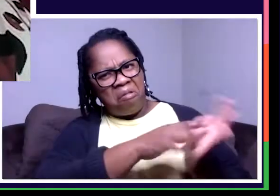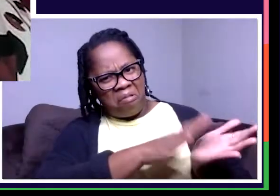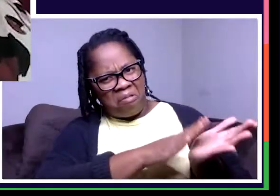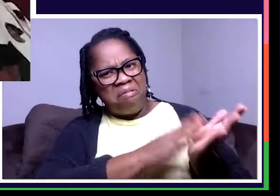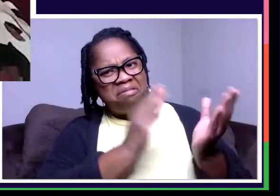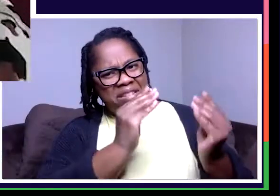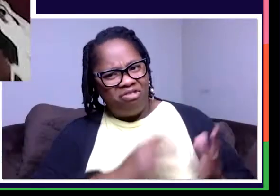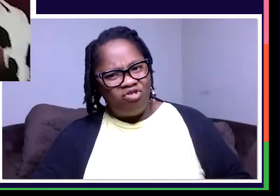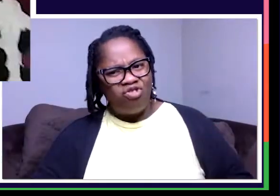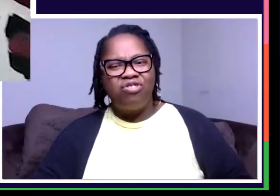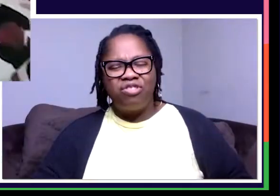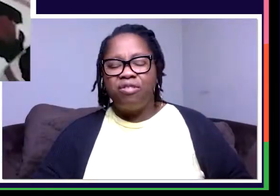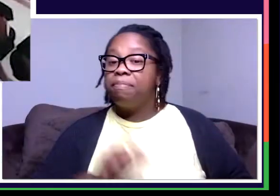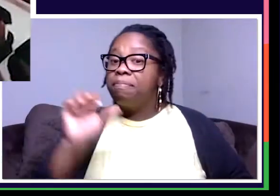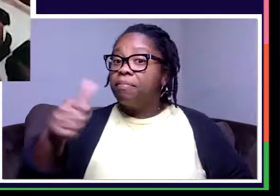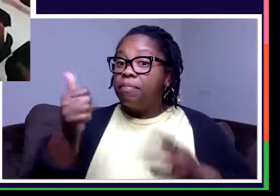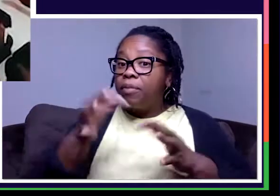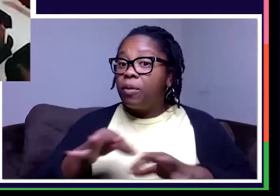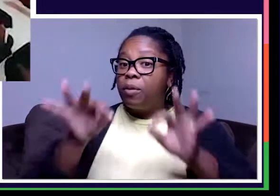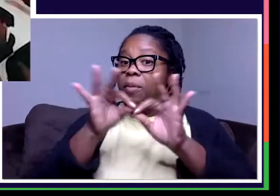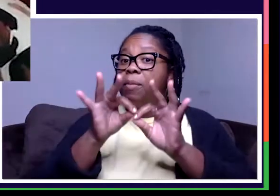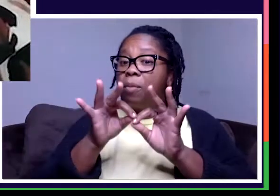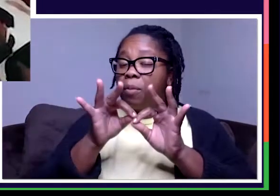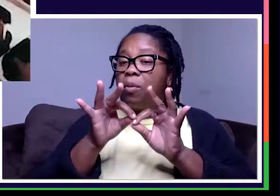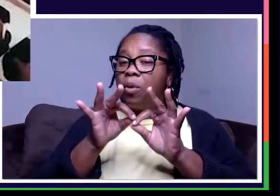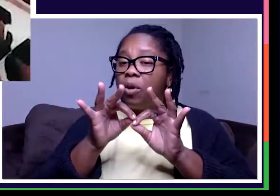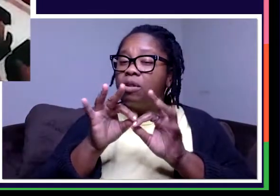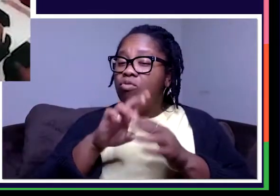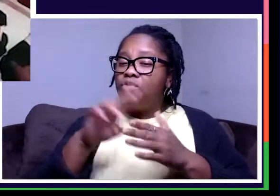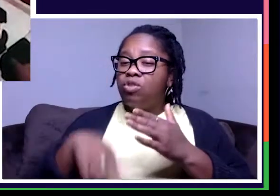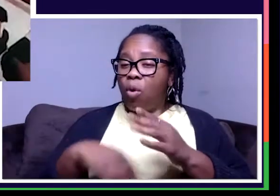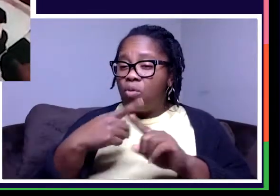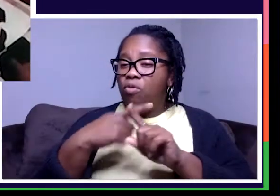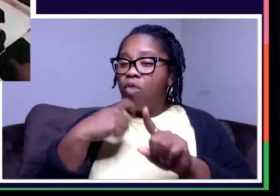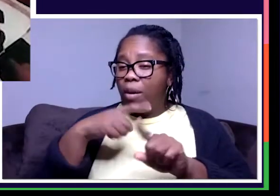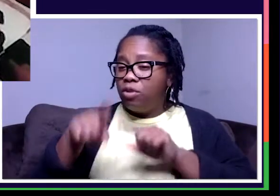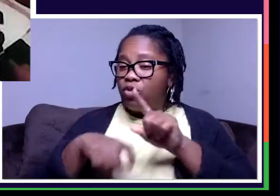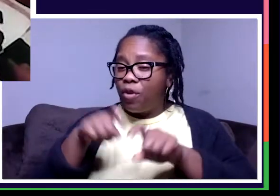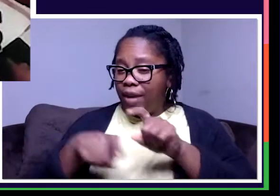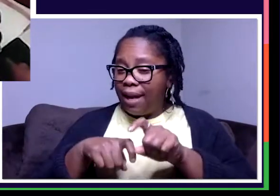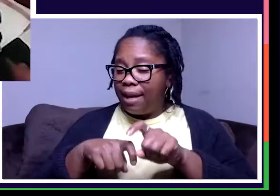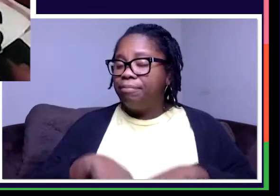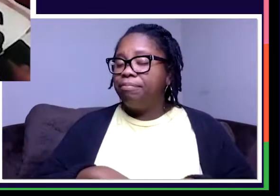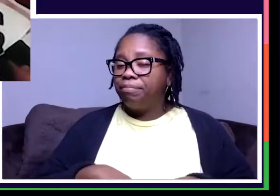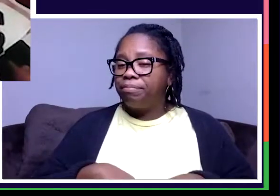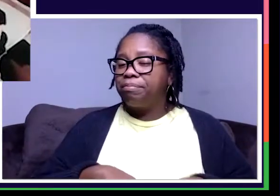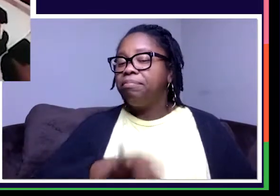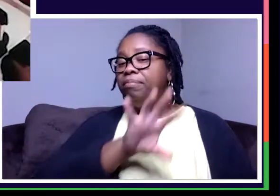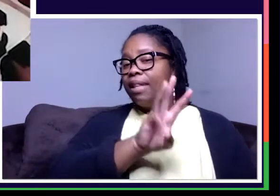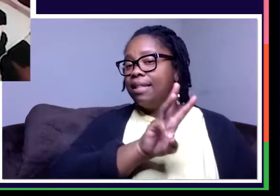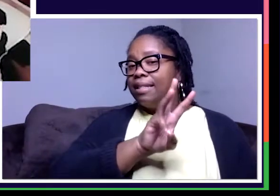families see it. And here's another important result from the district survey.